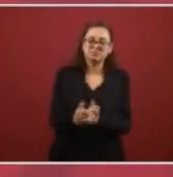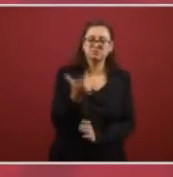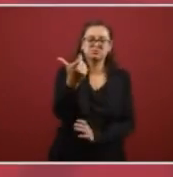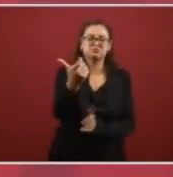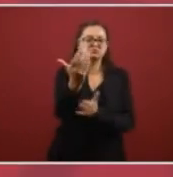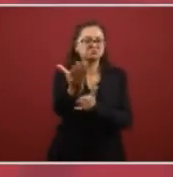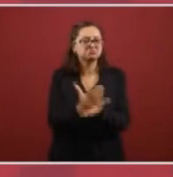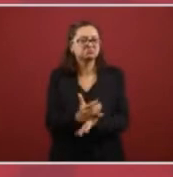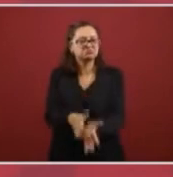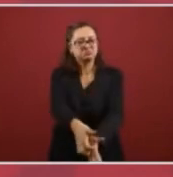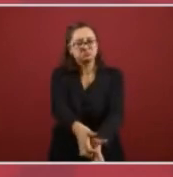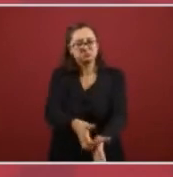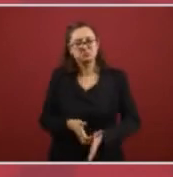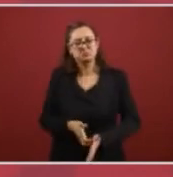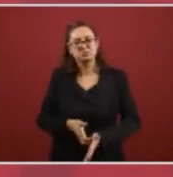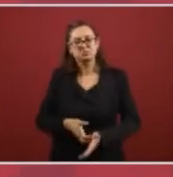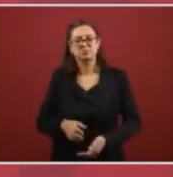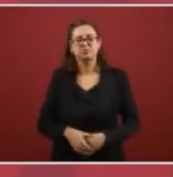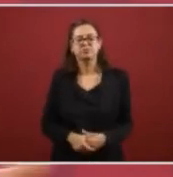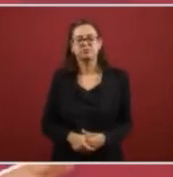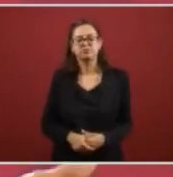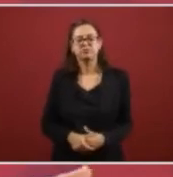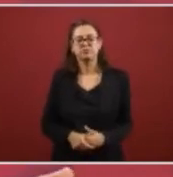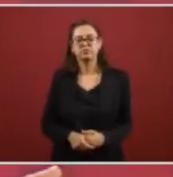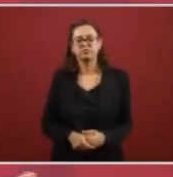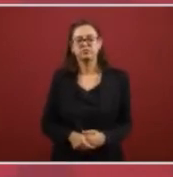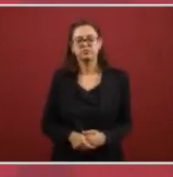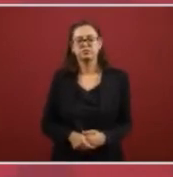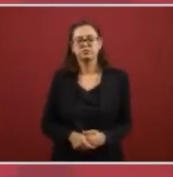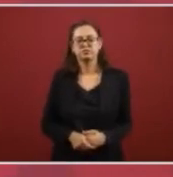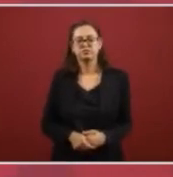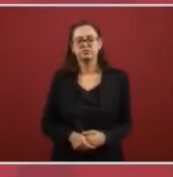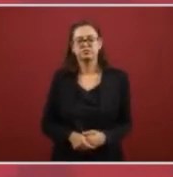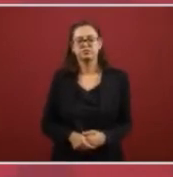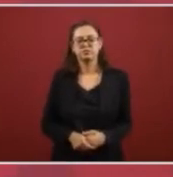1,600 million pesos is what they've saved.